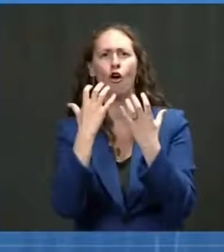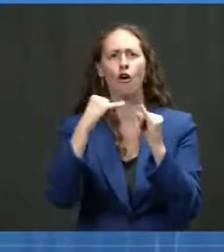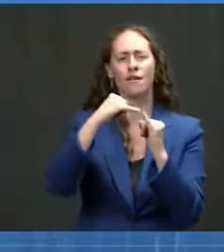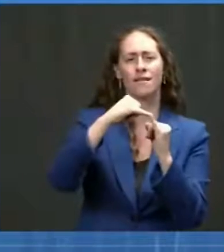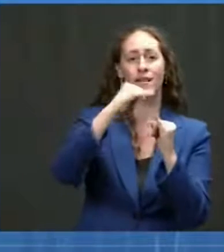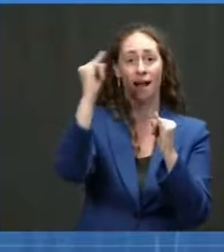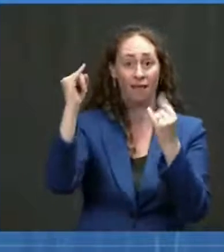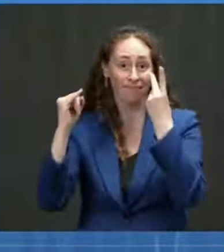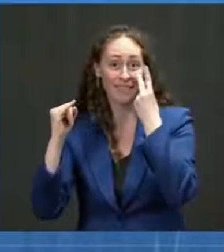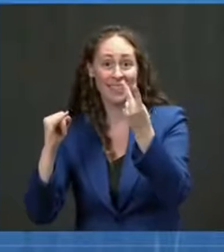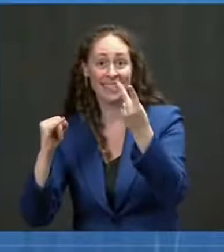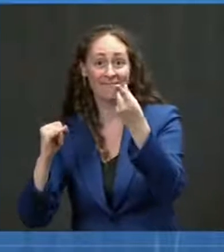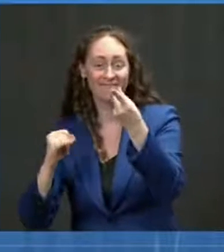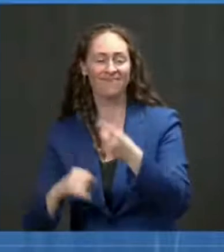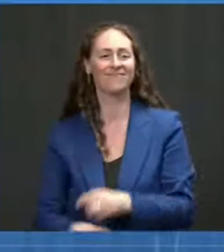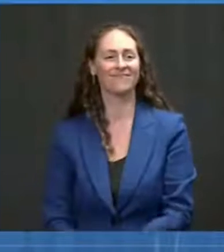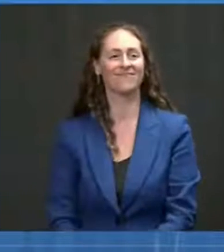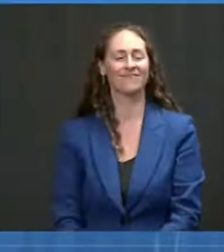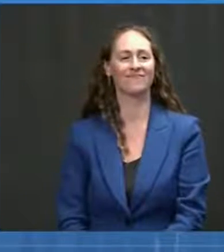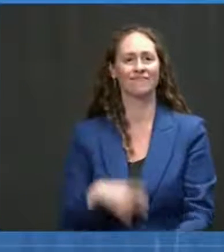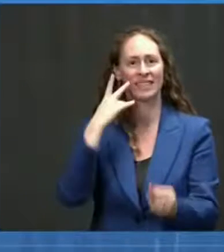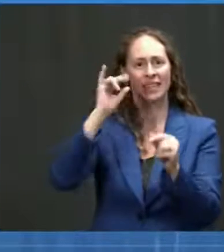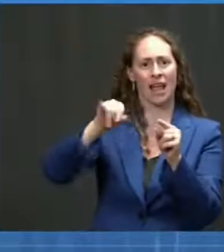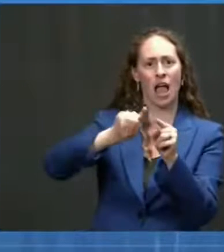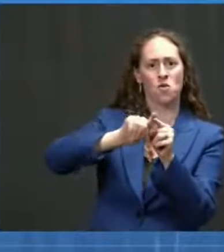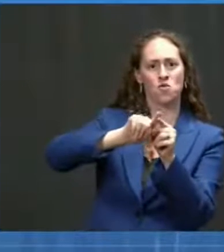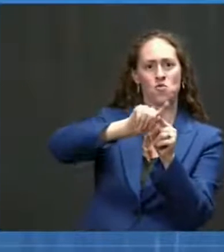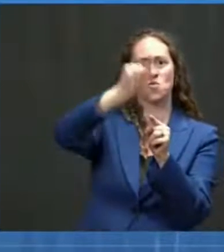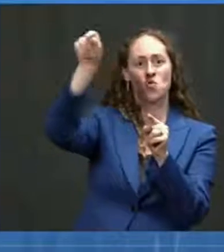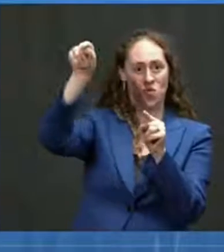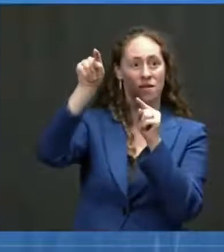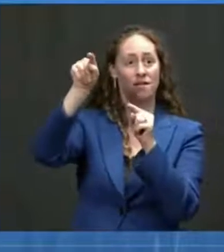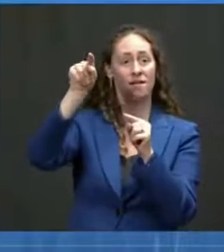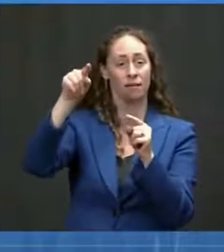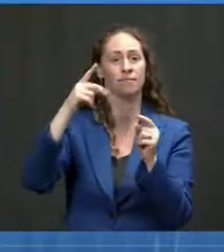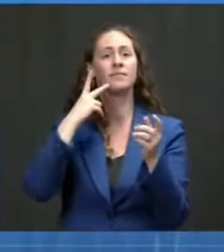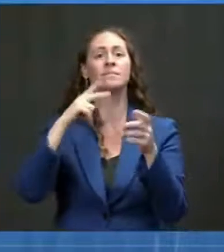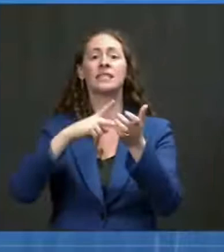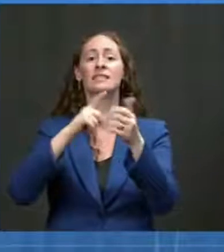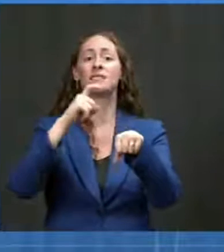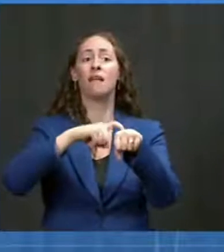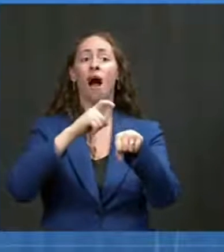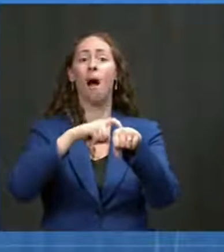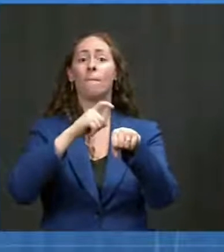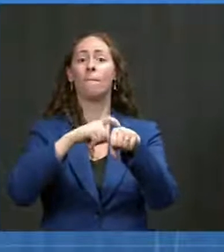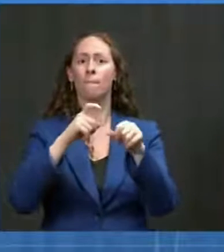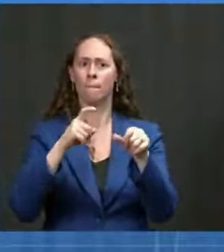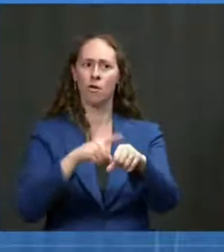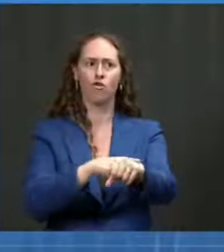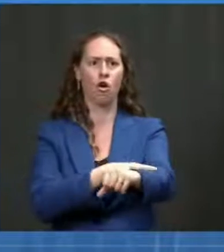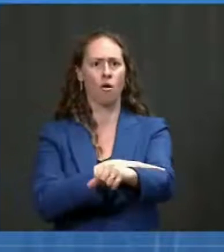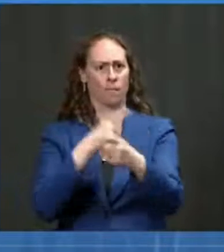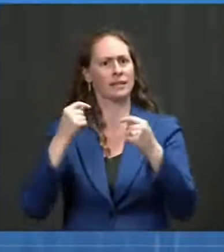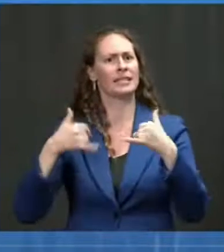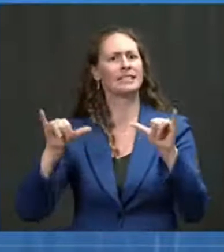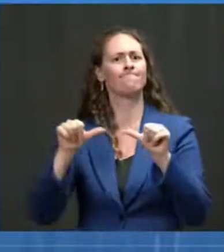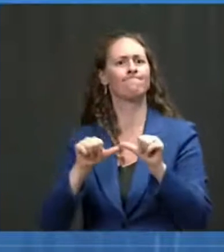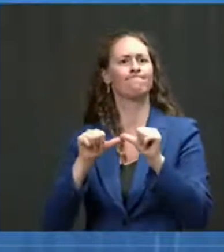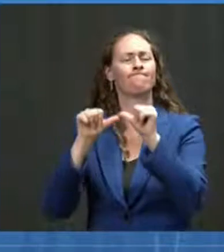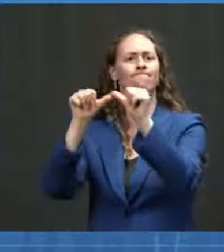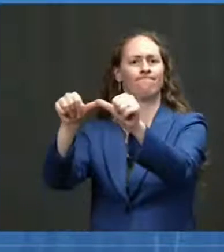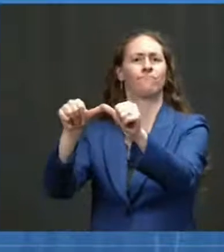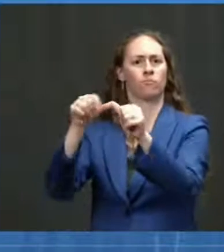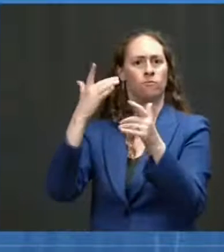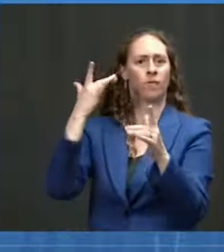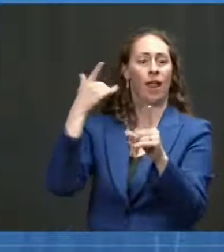further up, you get a higher degree of efficacy. So the higher the neutralization titer, the higher